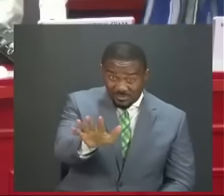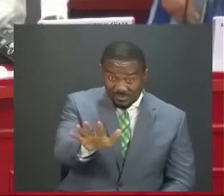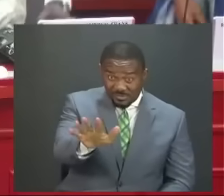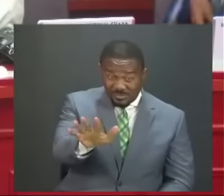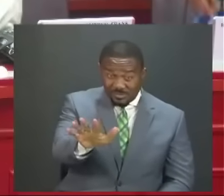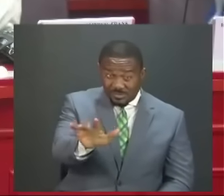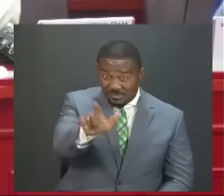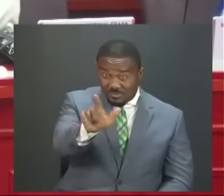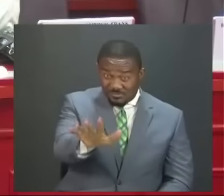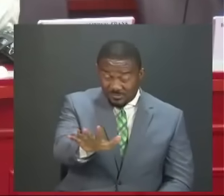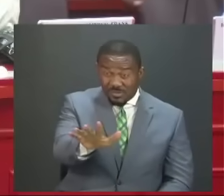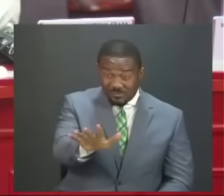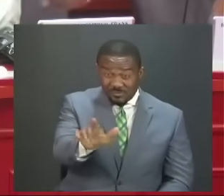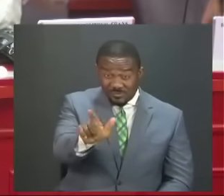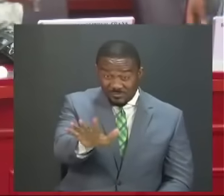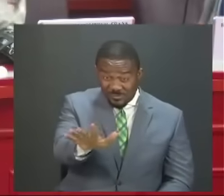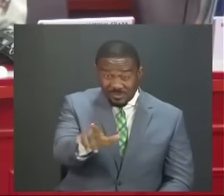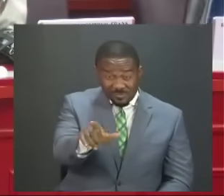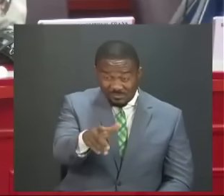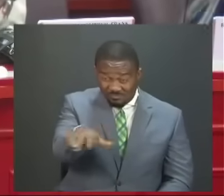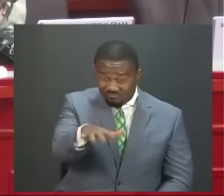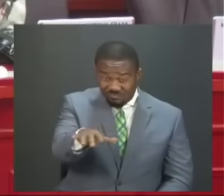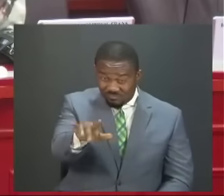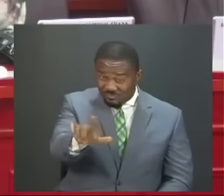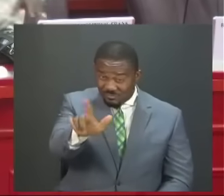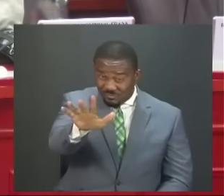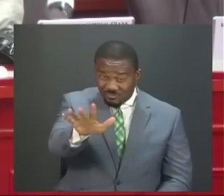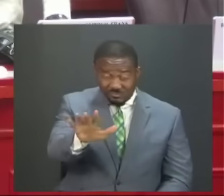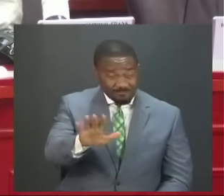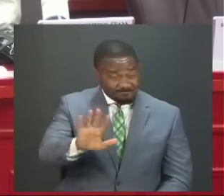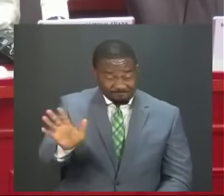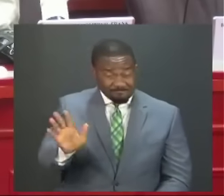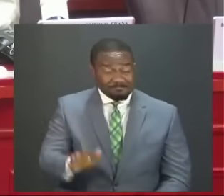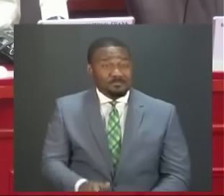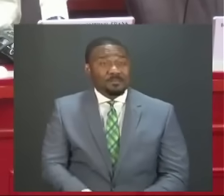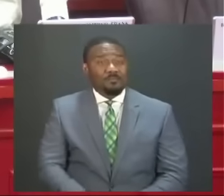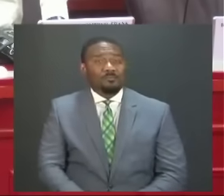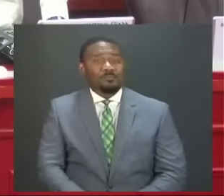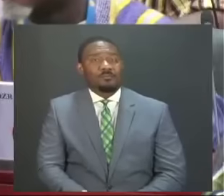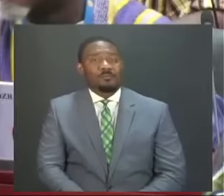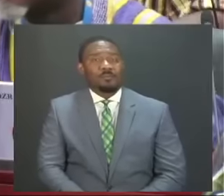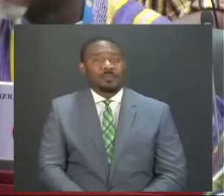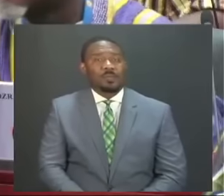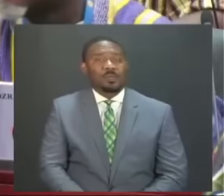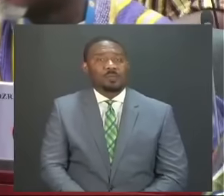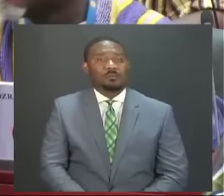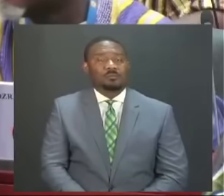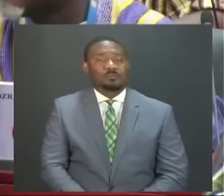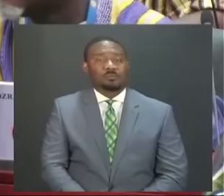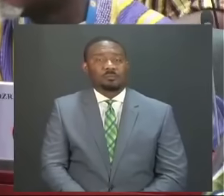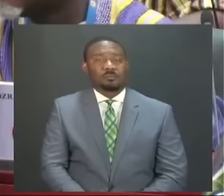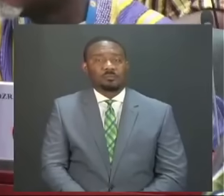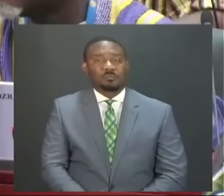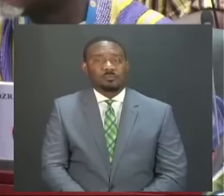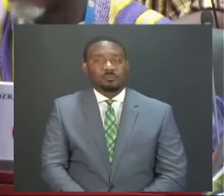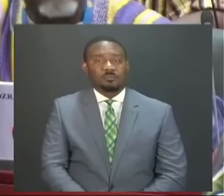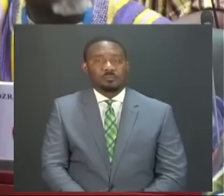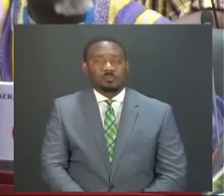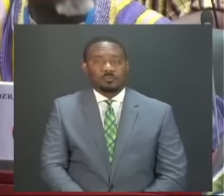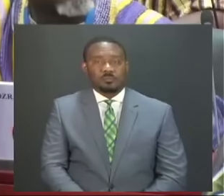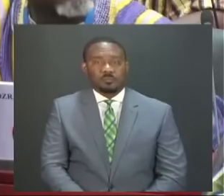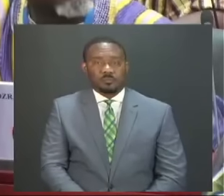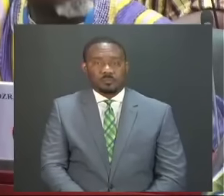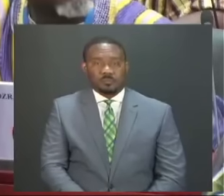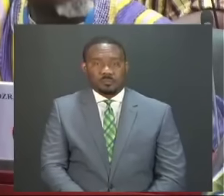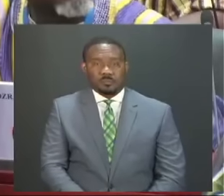25. You are 25. So, Mr. Speaker, we have the number. Honorable member, if you